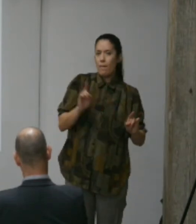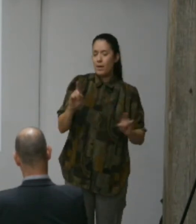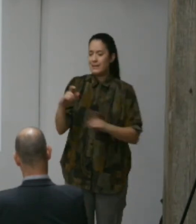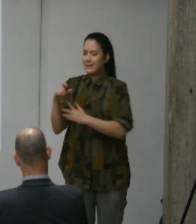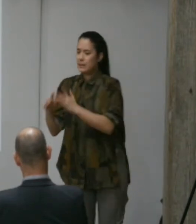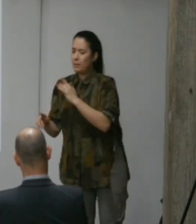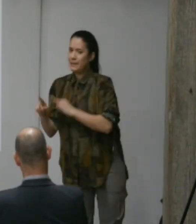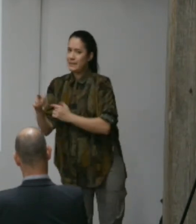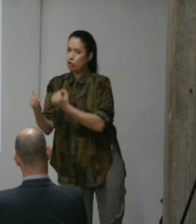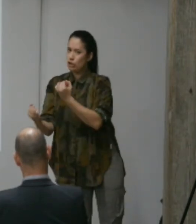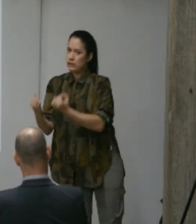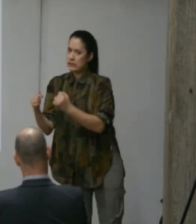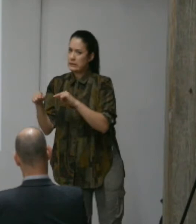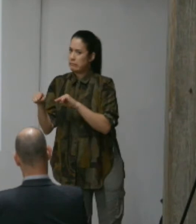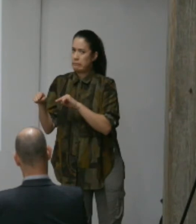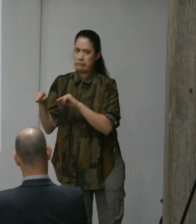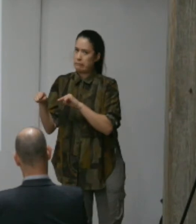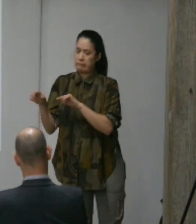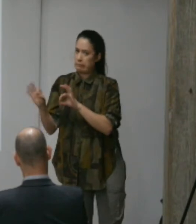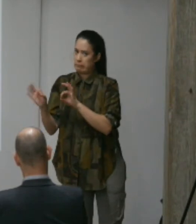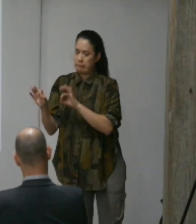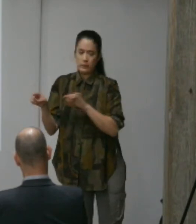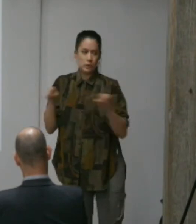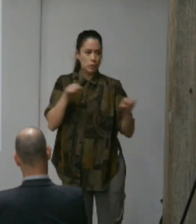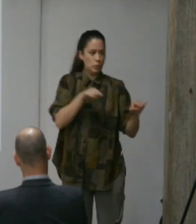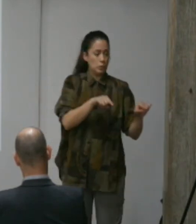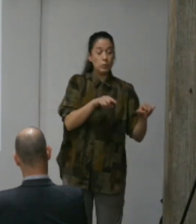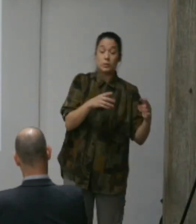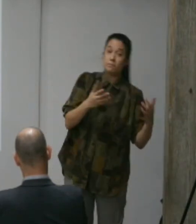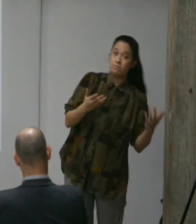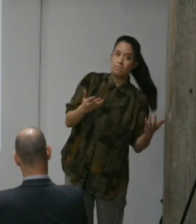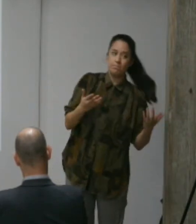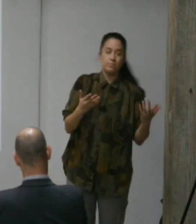military occupation, and Palestine must be free.